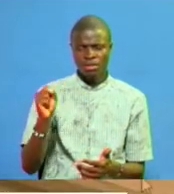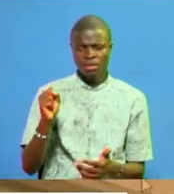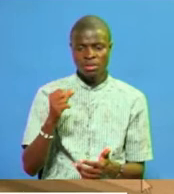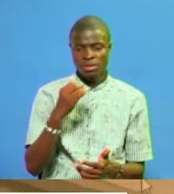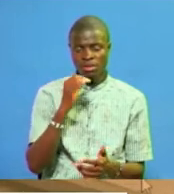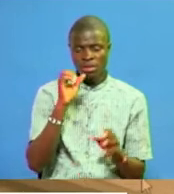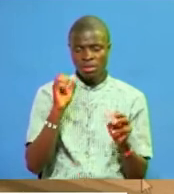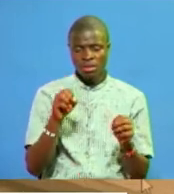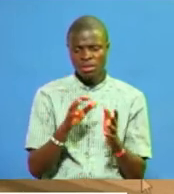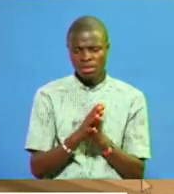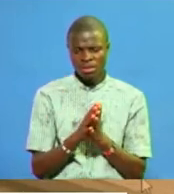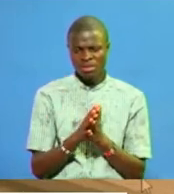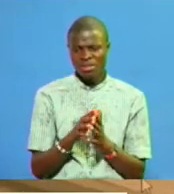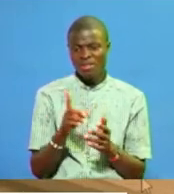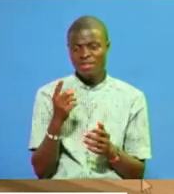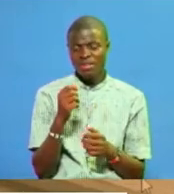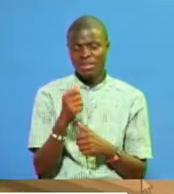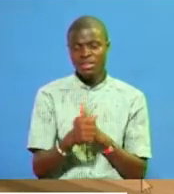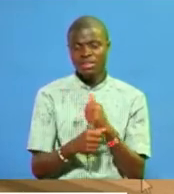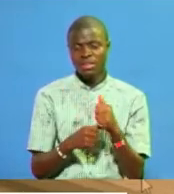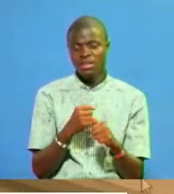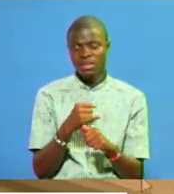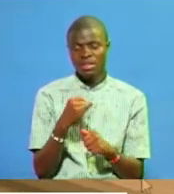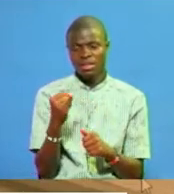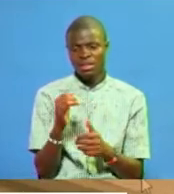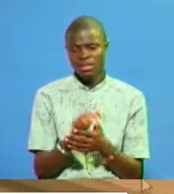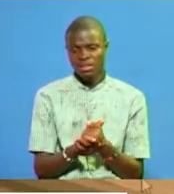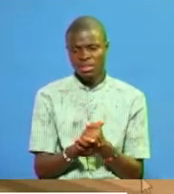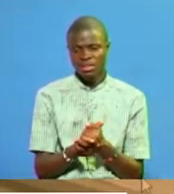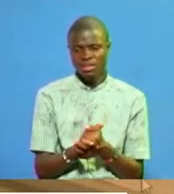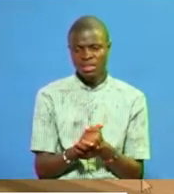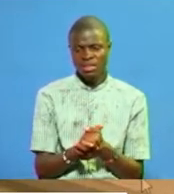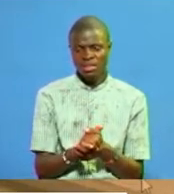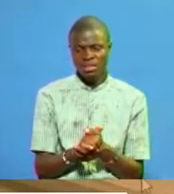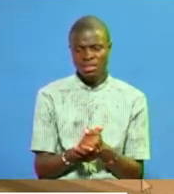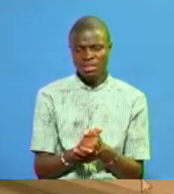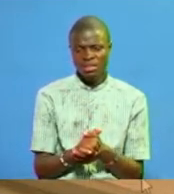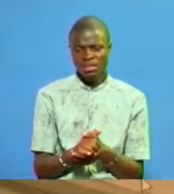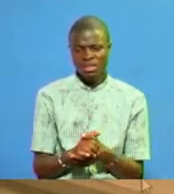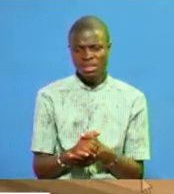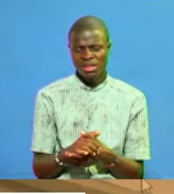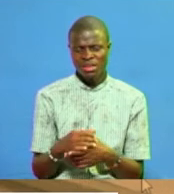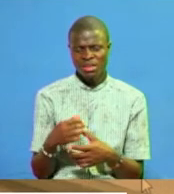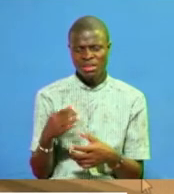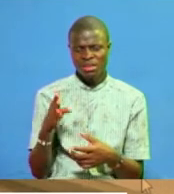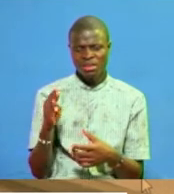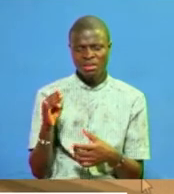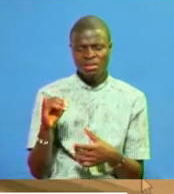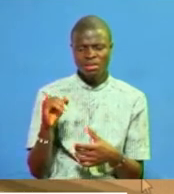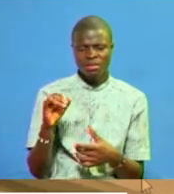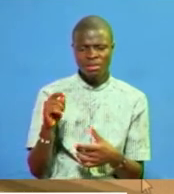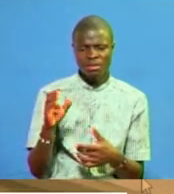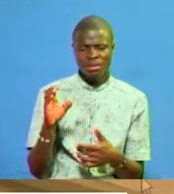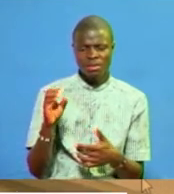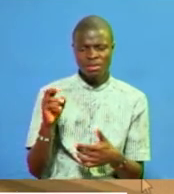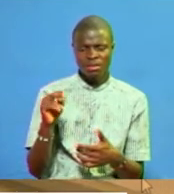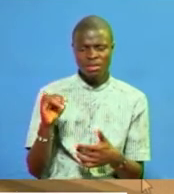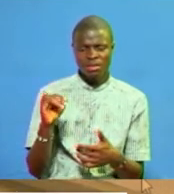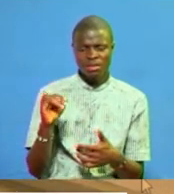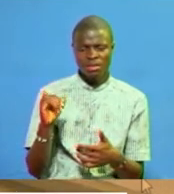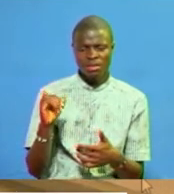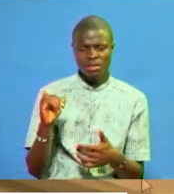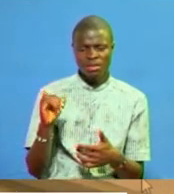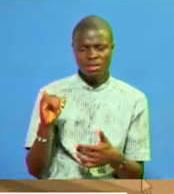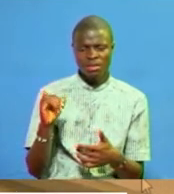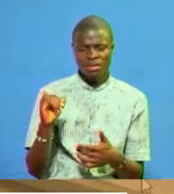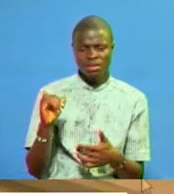So, the first thing is that Bitcoin being a relatively new technology, silver